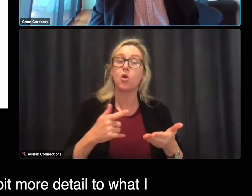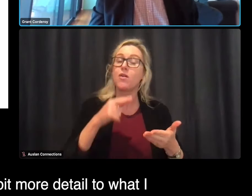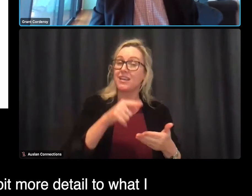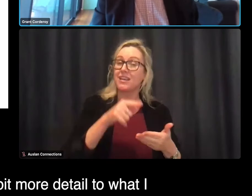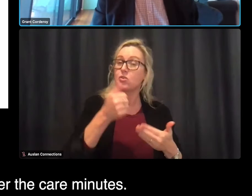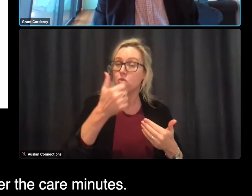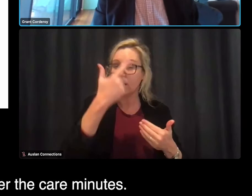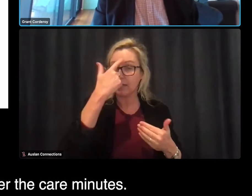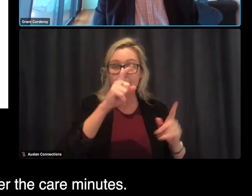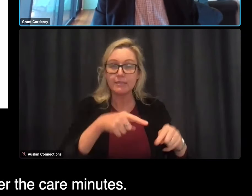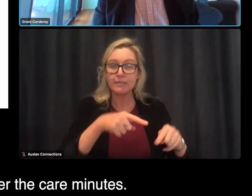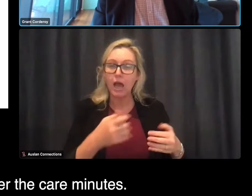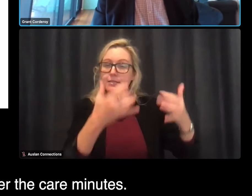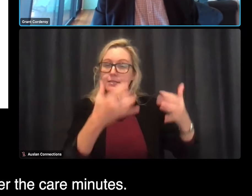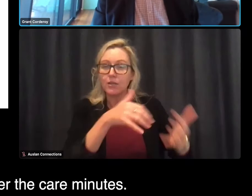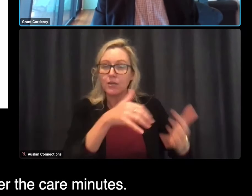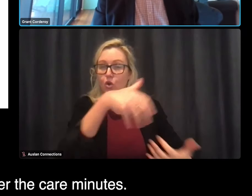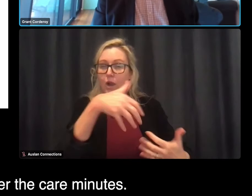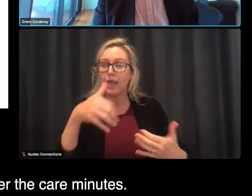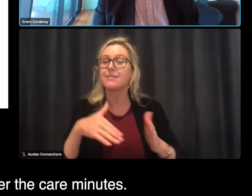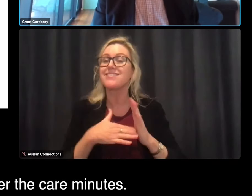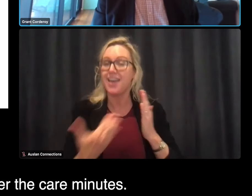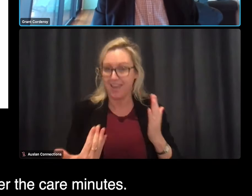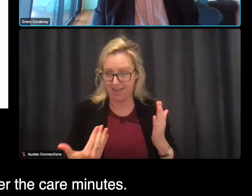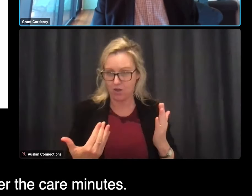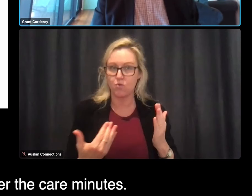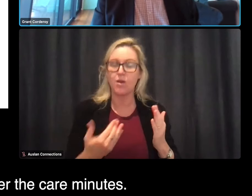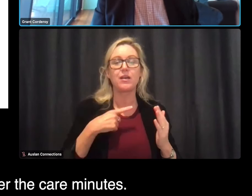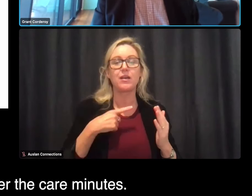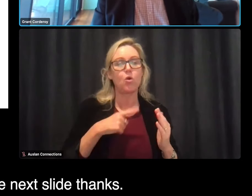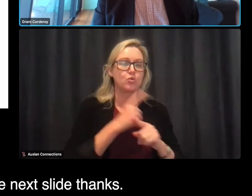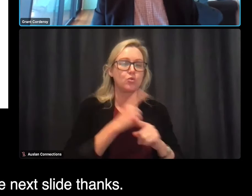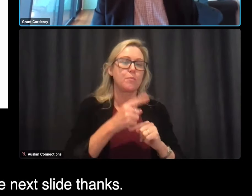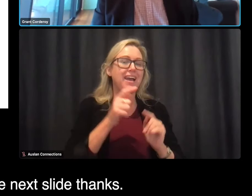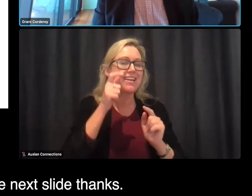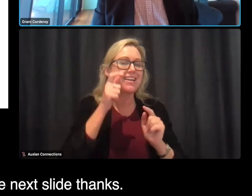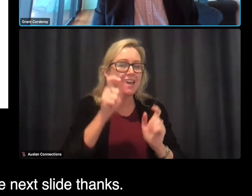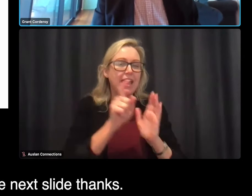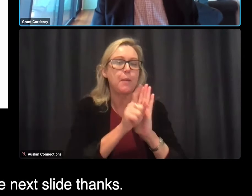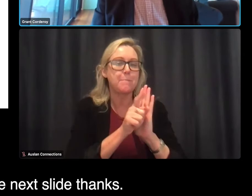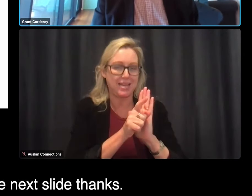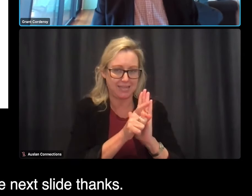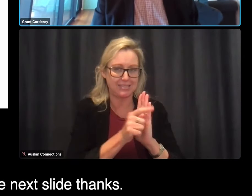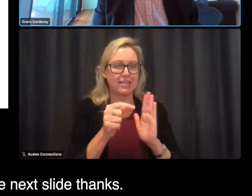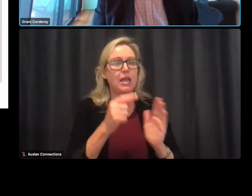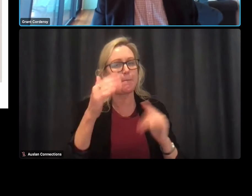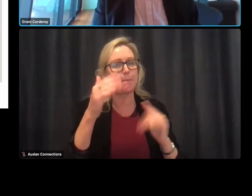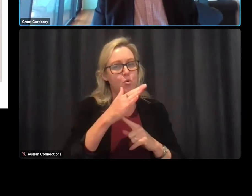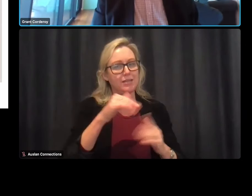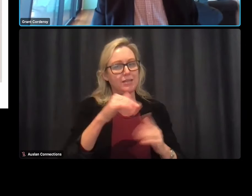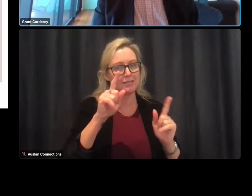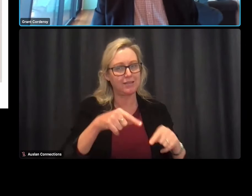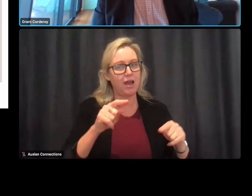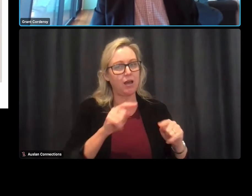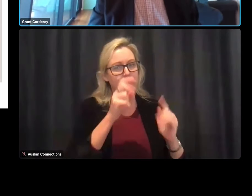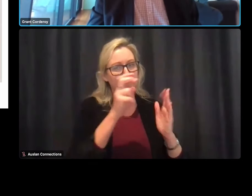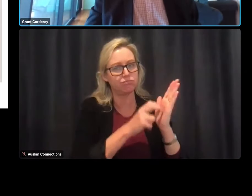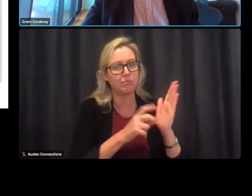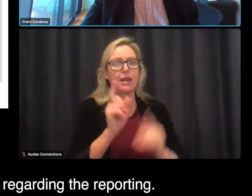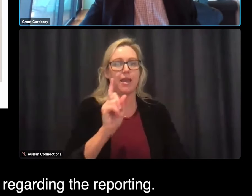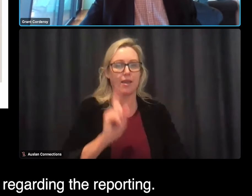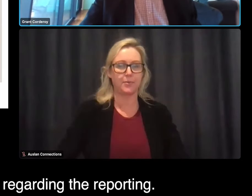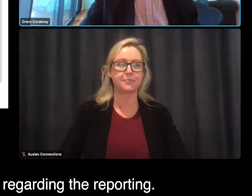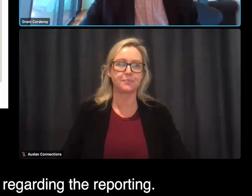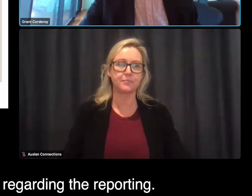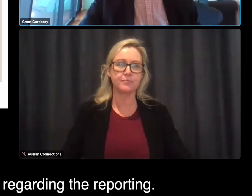detail to what I was talking about under the care minutes. If we just go to the next slide, thanks. And